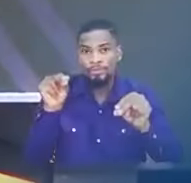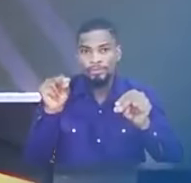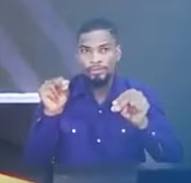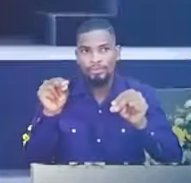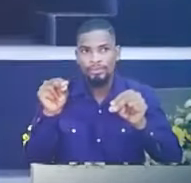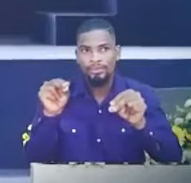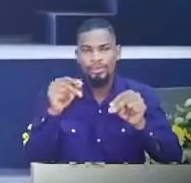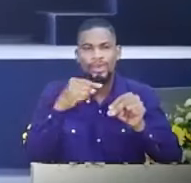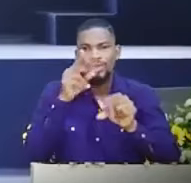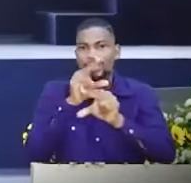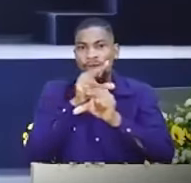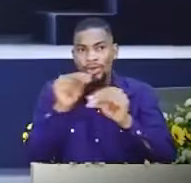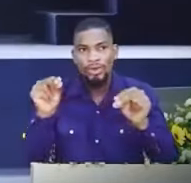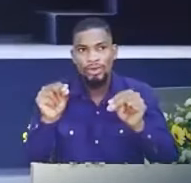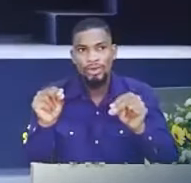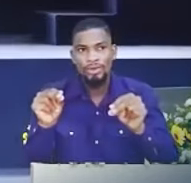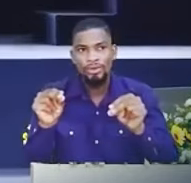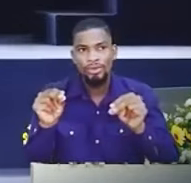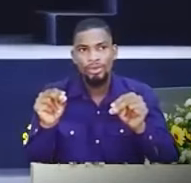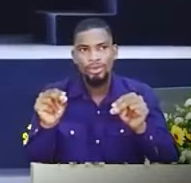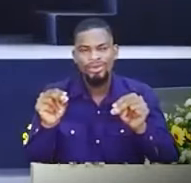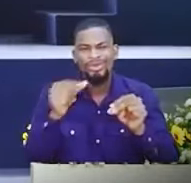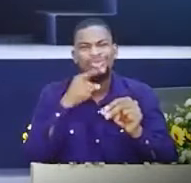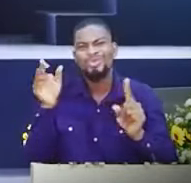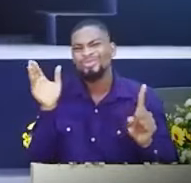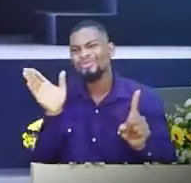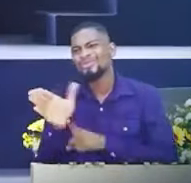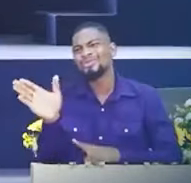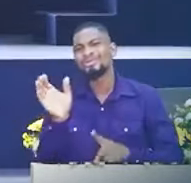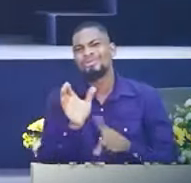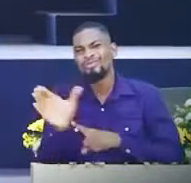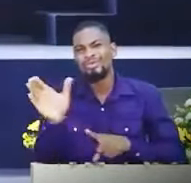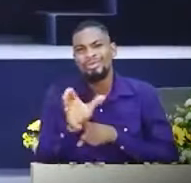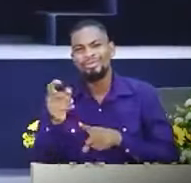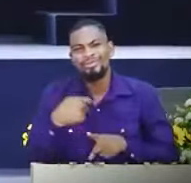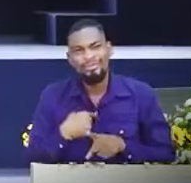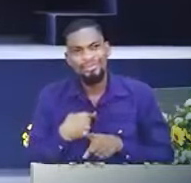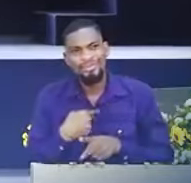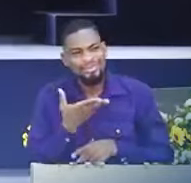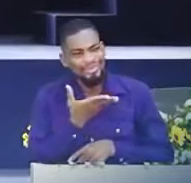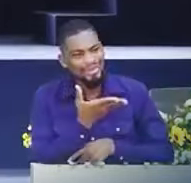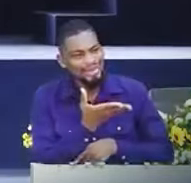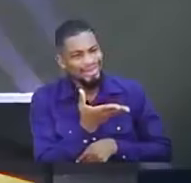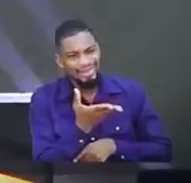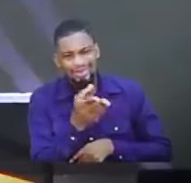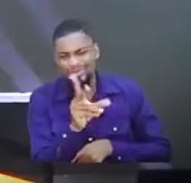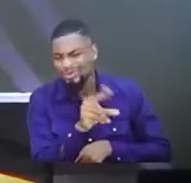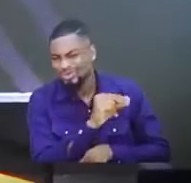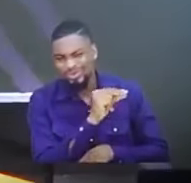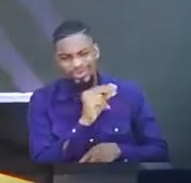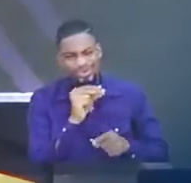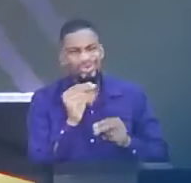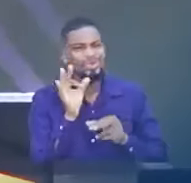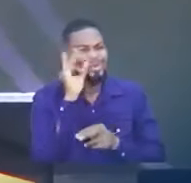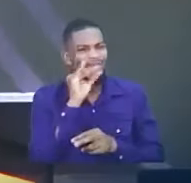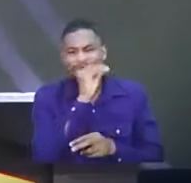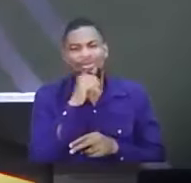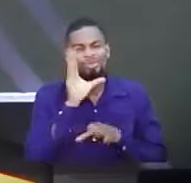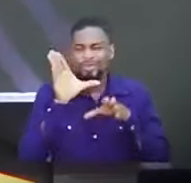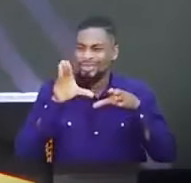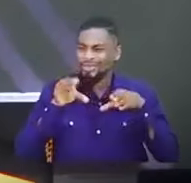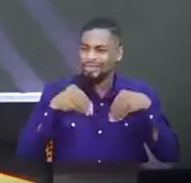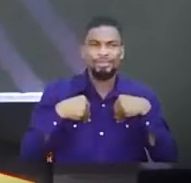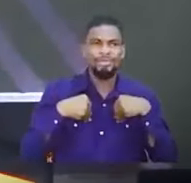She said to him, don't force me. Such a thing should not be done in Israel. Don't do